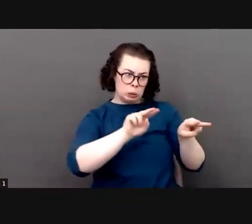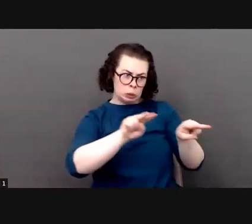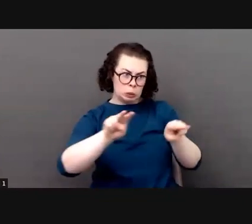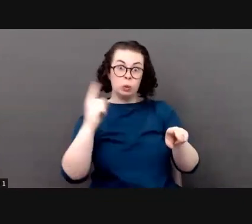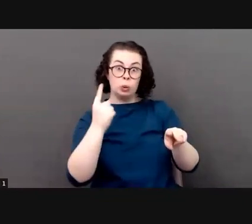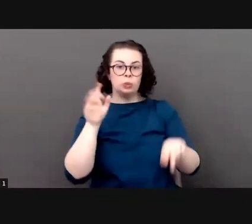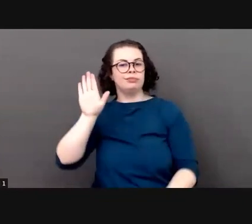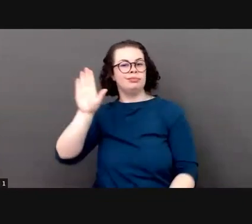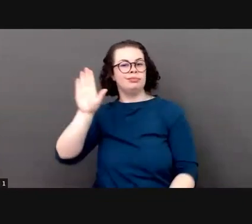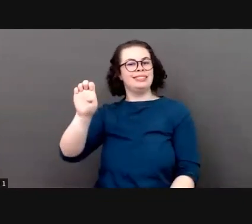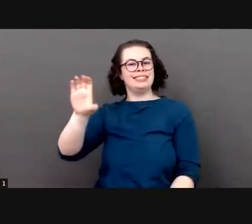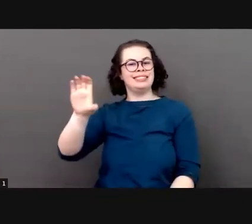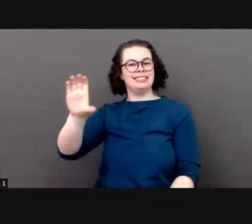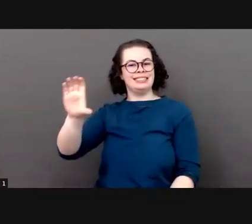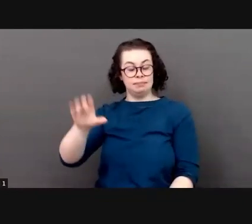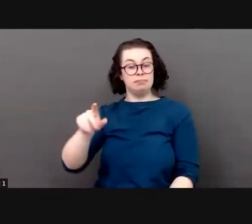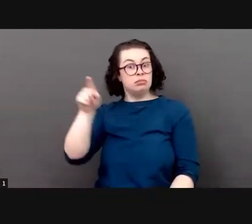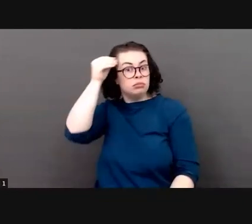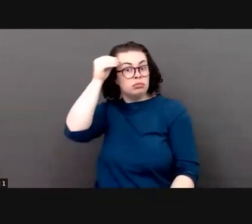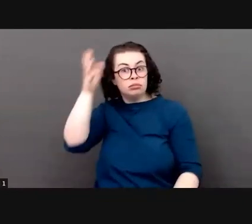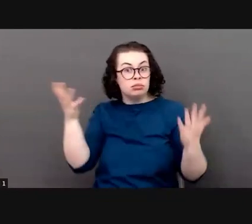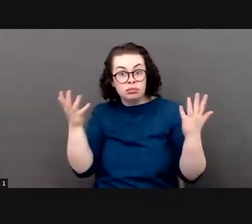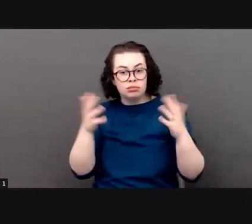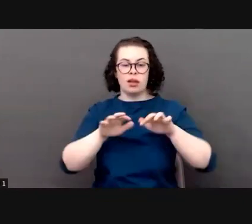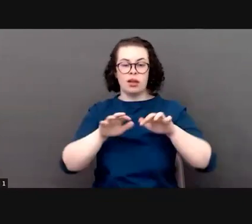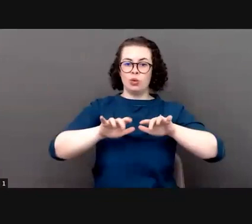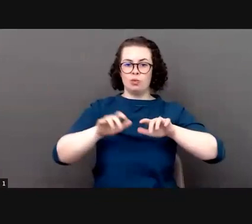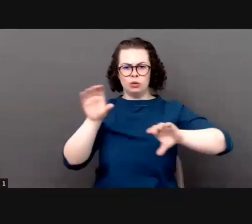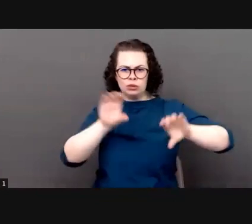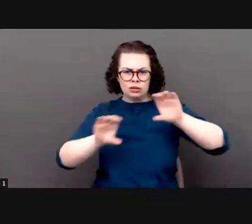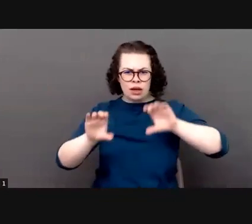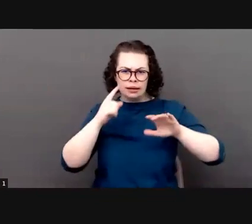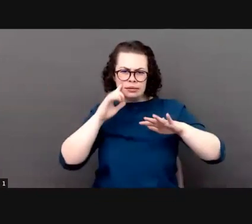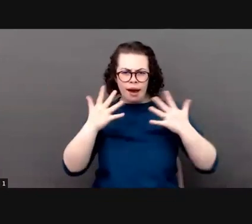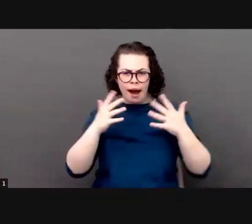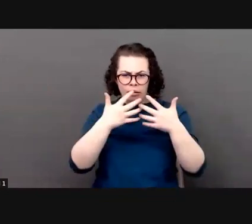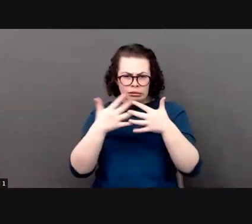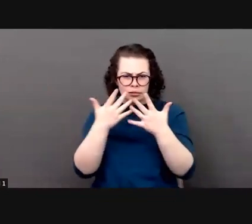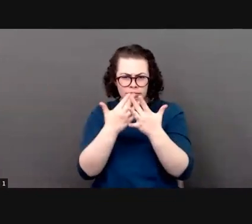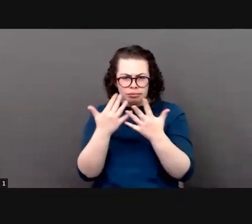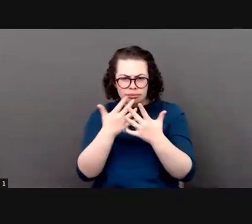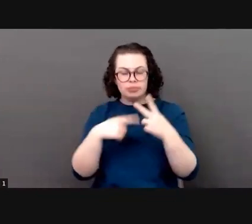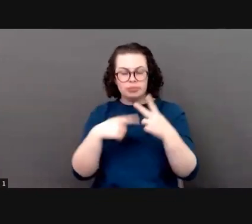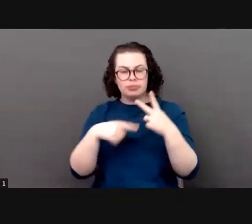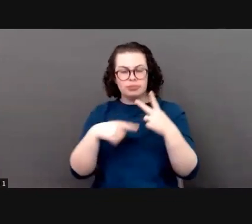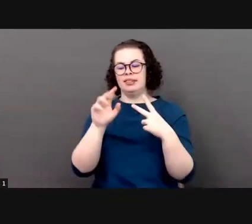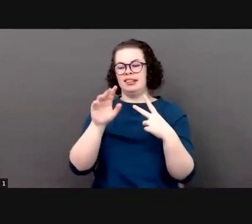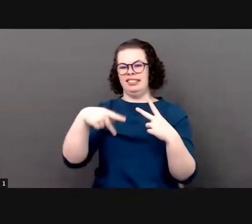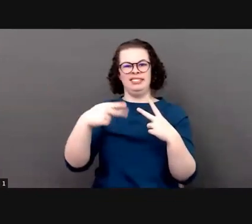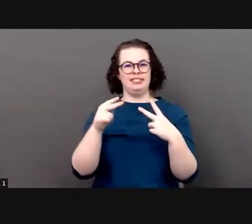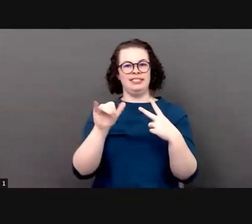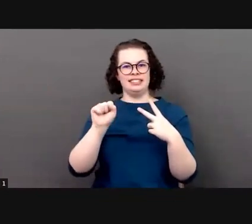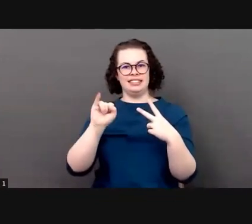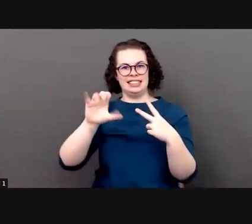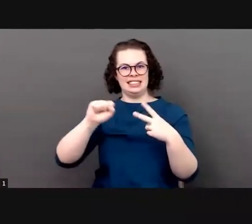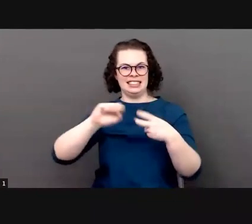in physics and computer science and worked in research and development before joining the European Commission in